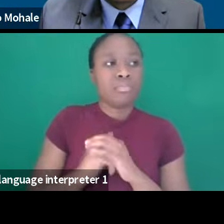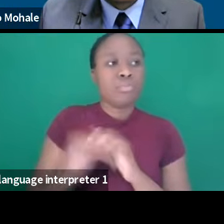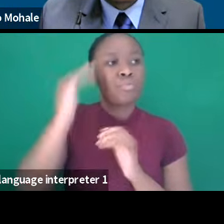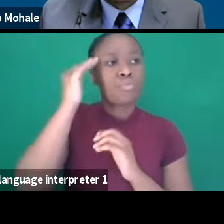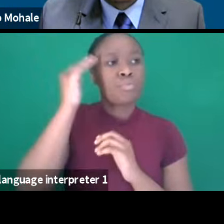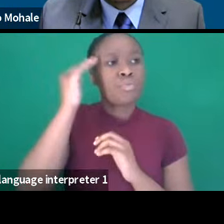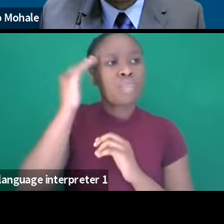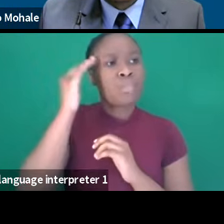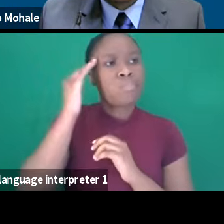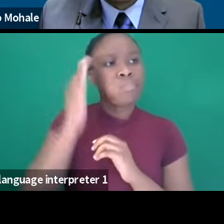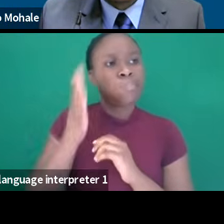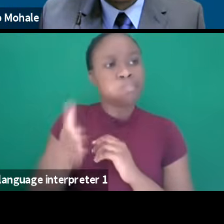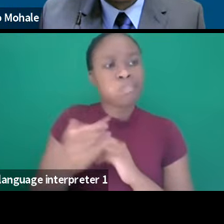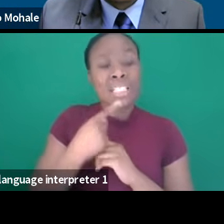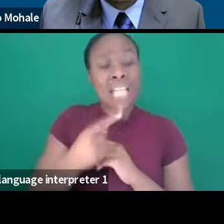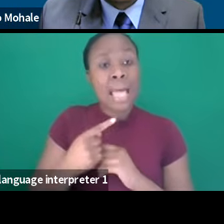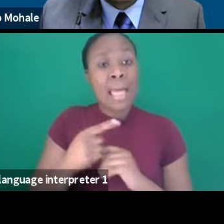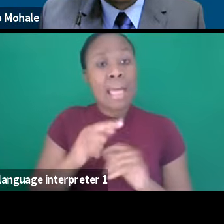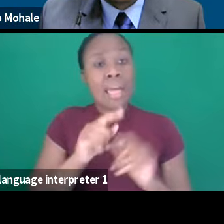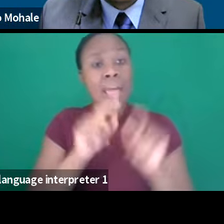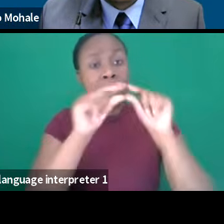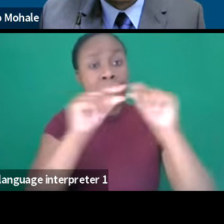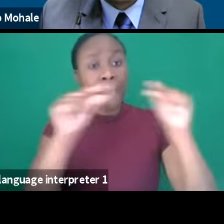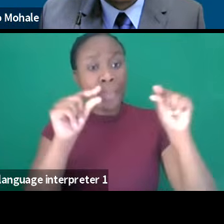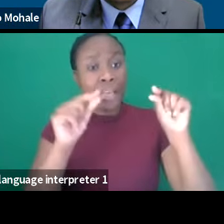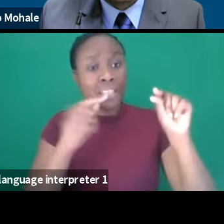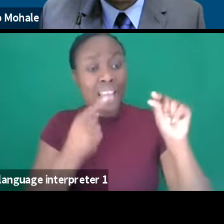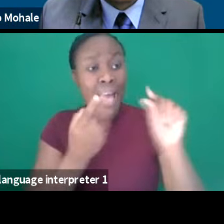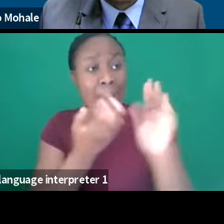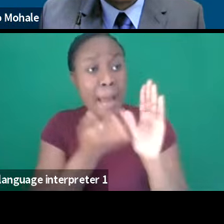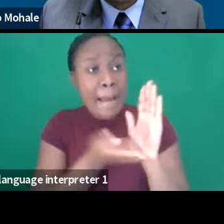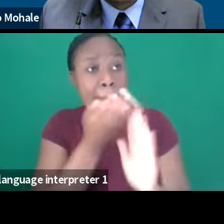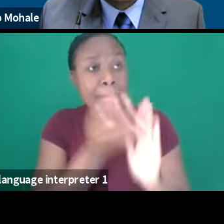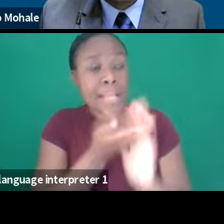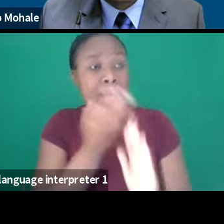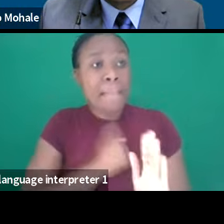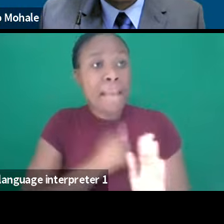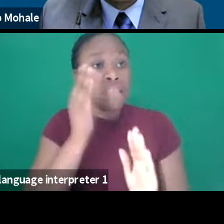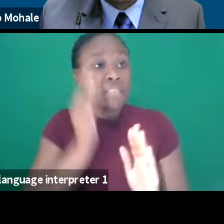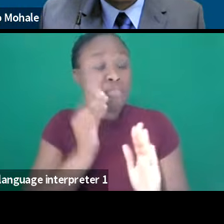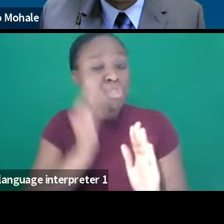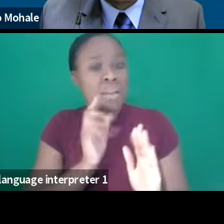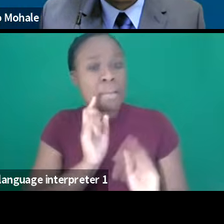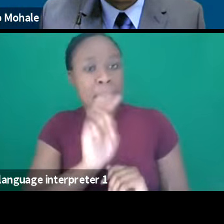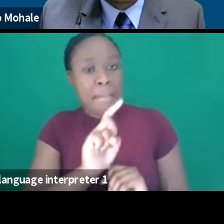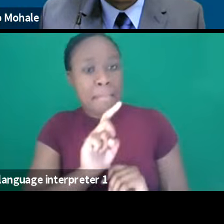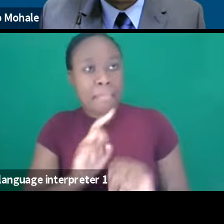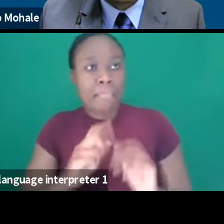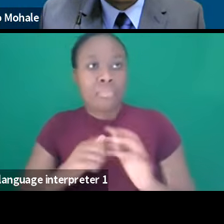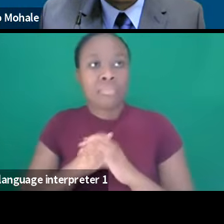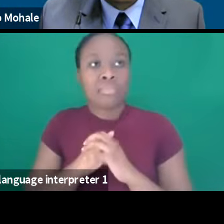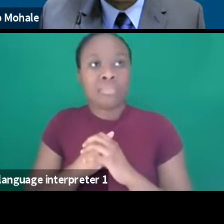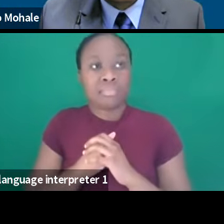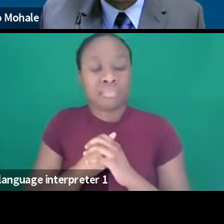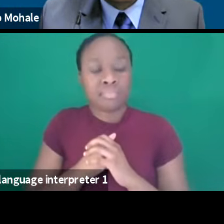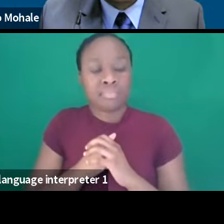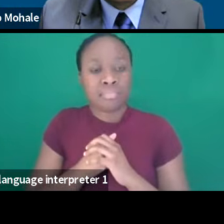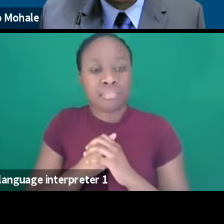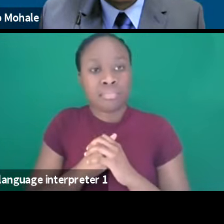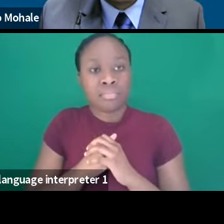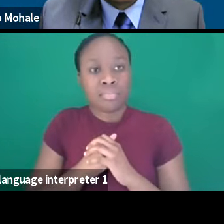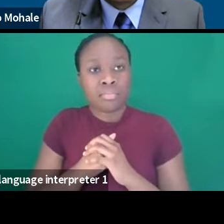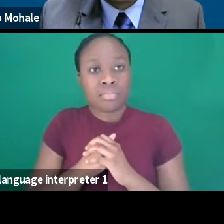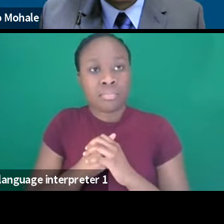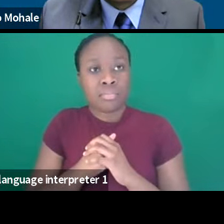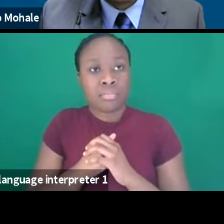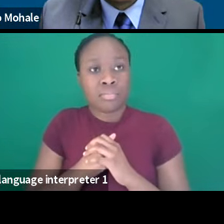details. That's everything we need. Now, in no more than normally, of course, I speak of current, we take no